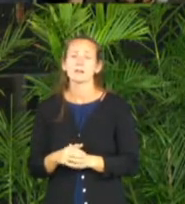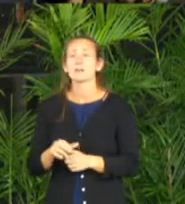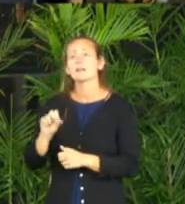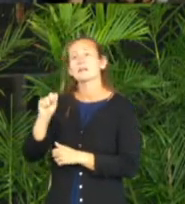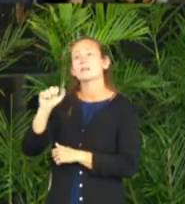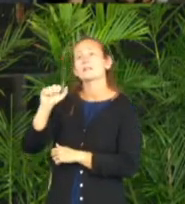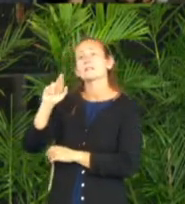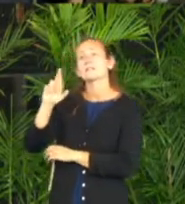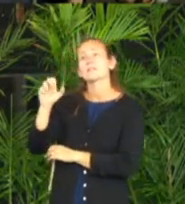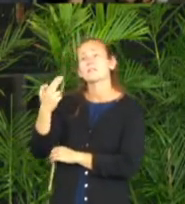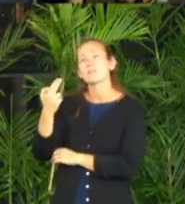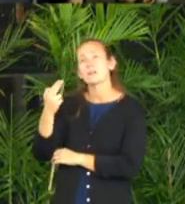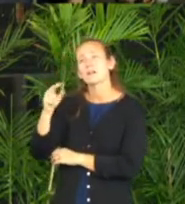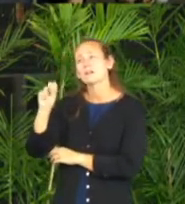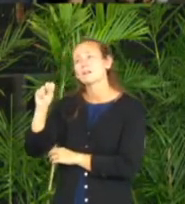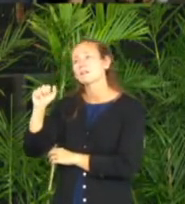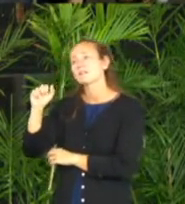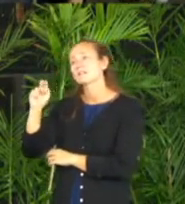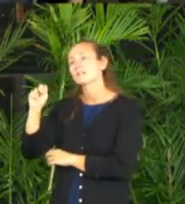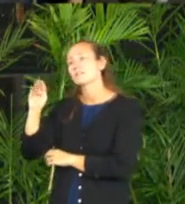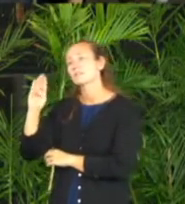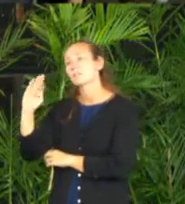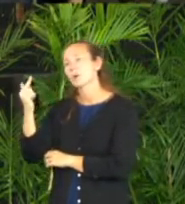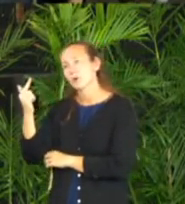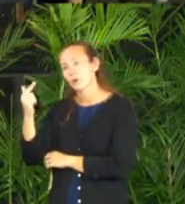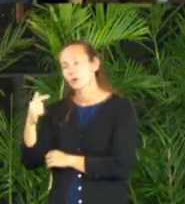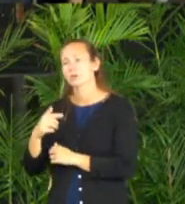Sarah Anna Linnea Sandberg,